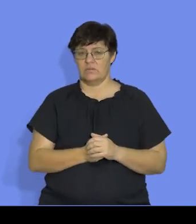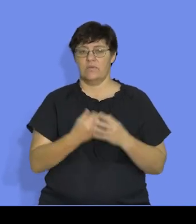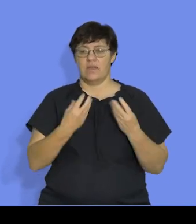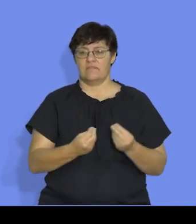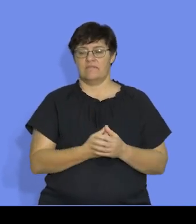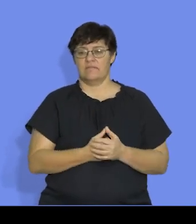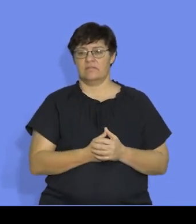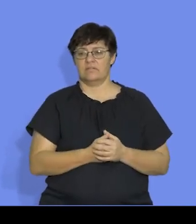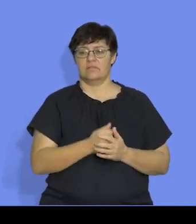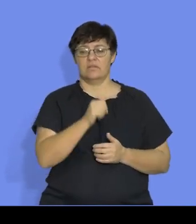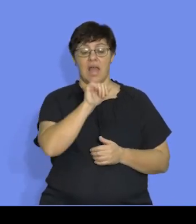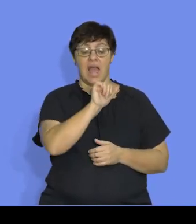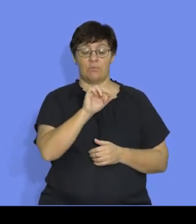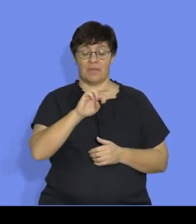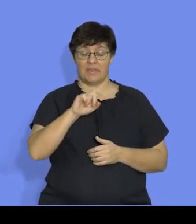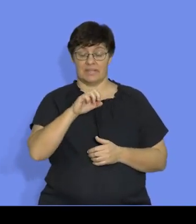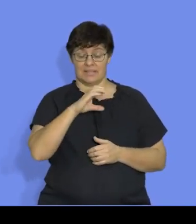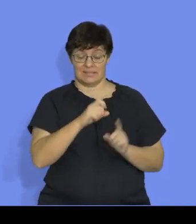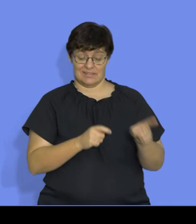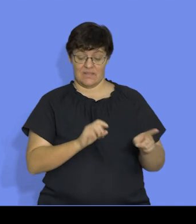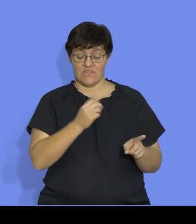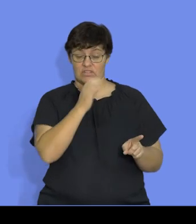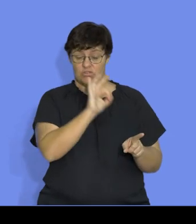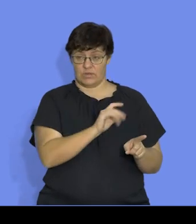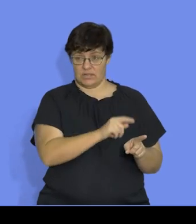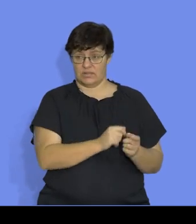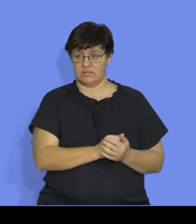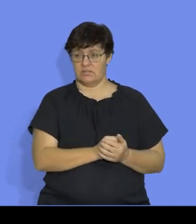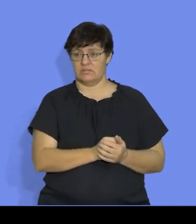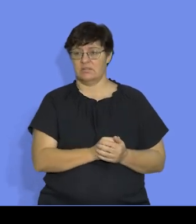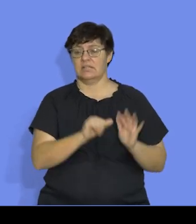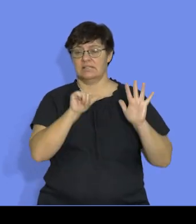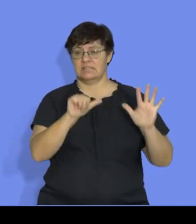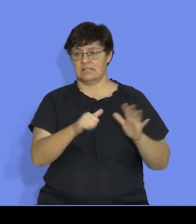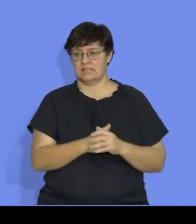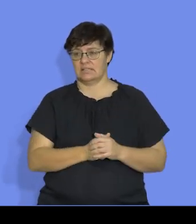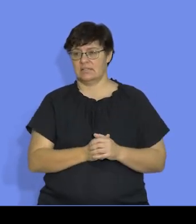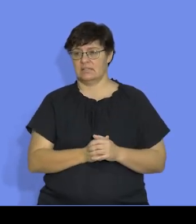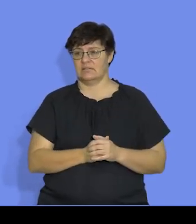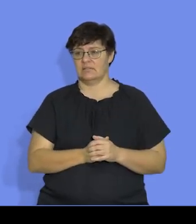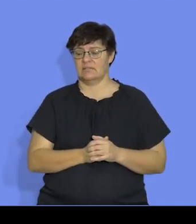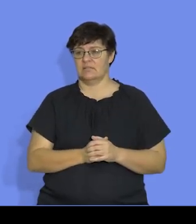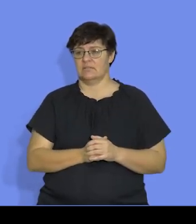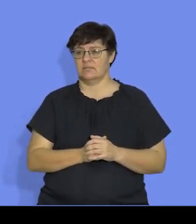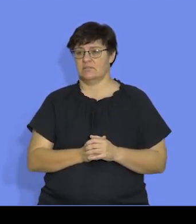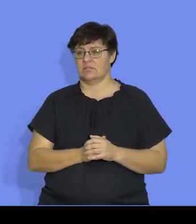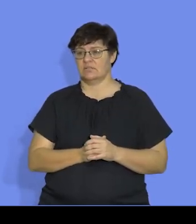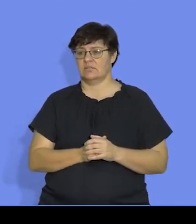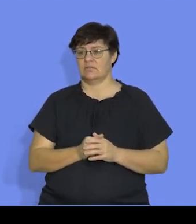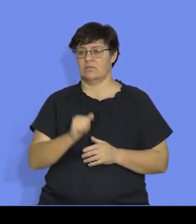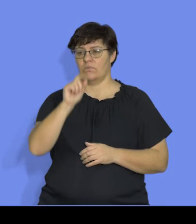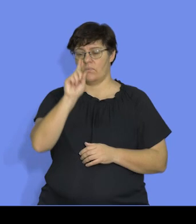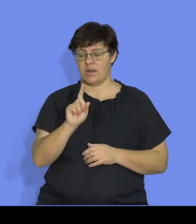have the arithmetic sequences, which are the first three terms, so it's going to be 6. Then using the first option, it's going to go